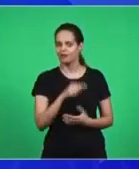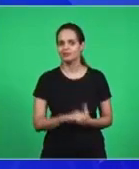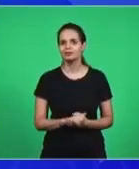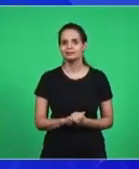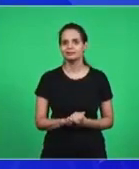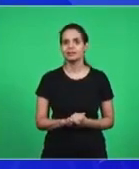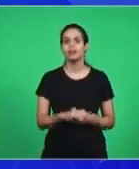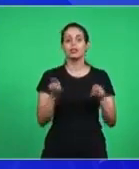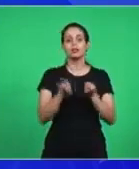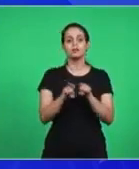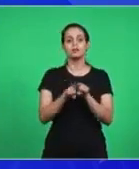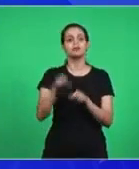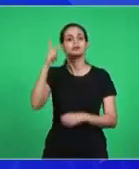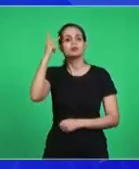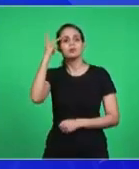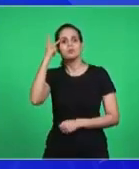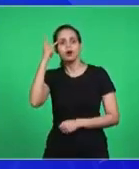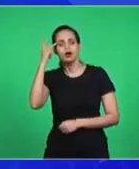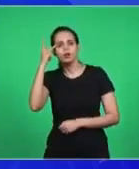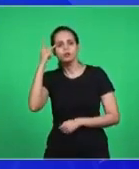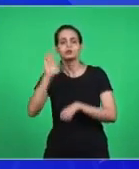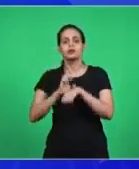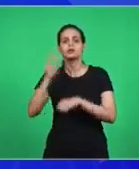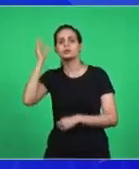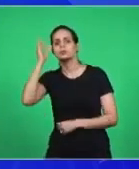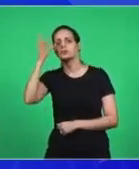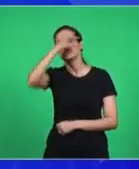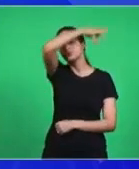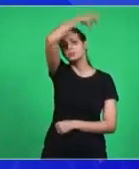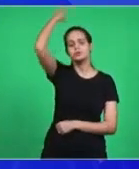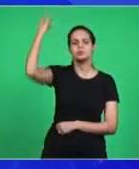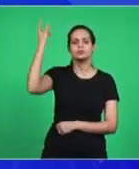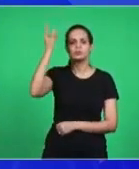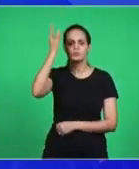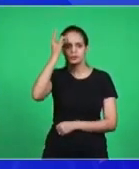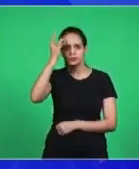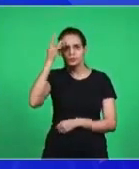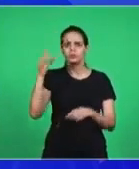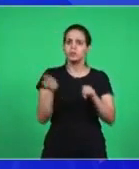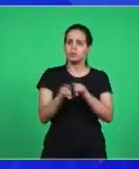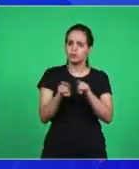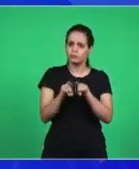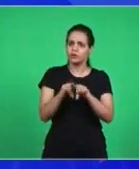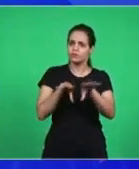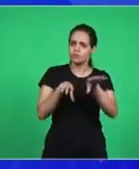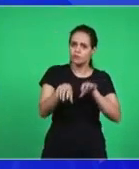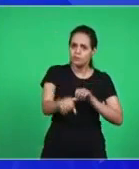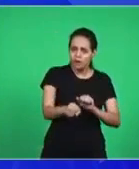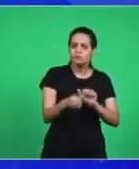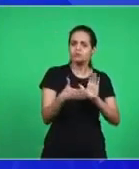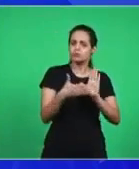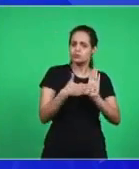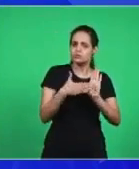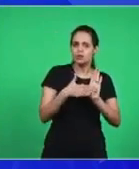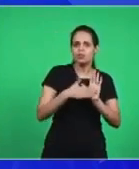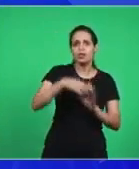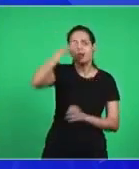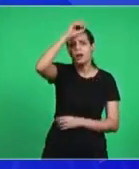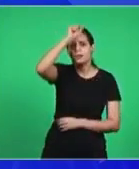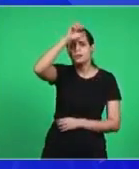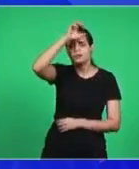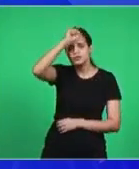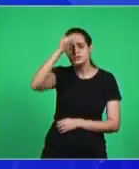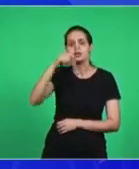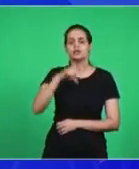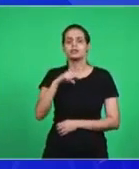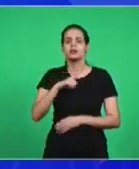town of origin of Pastor Geduti, and also in Aon Espírito Santo and Vitória Espírito Santo, we have the project